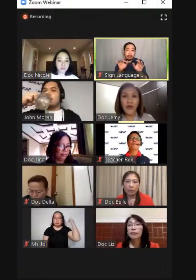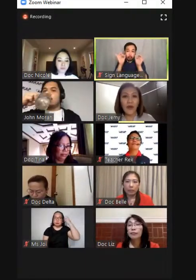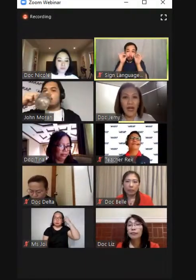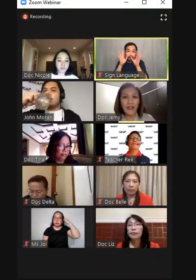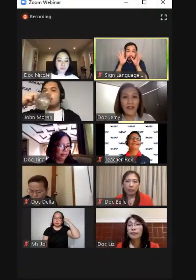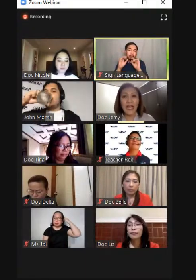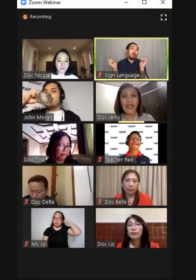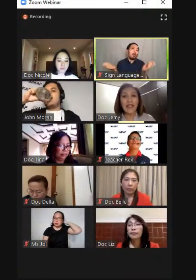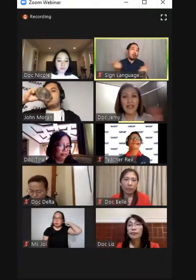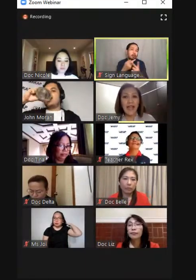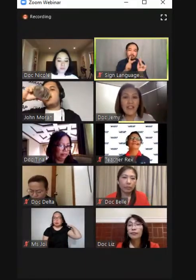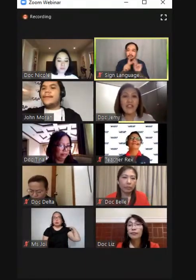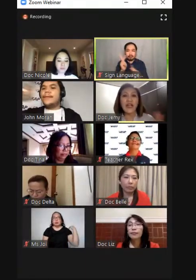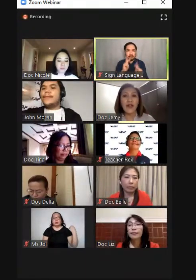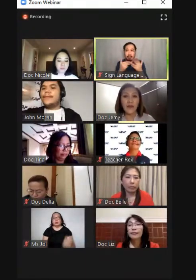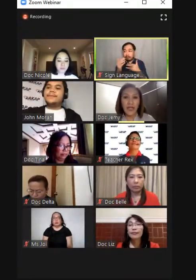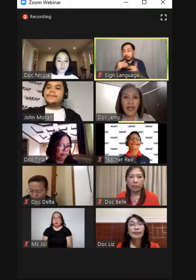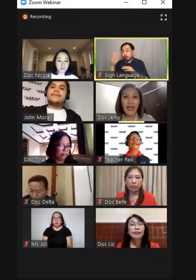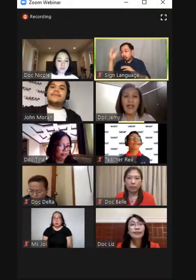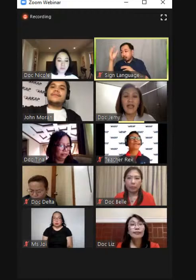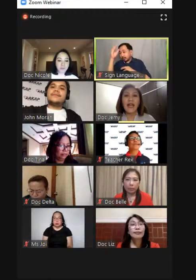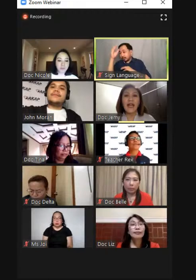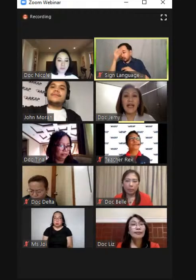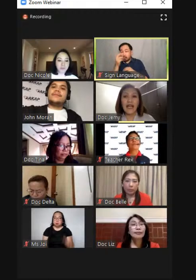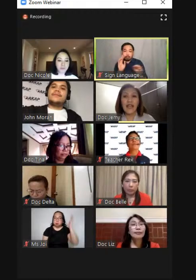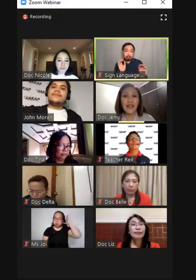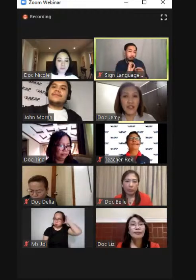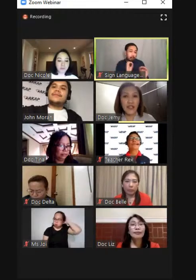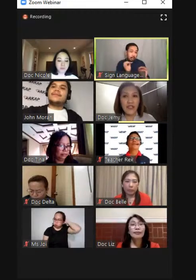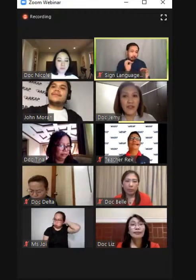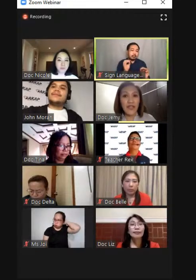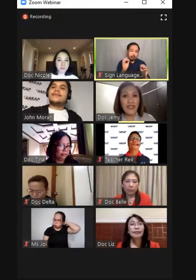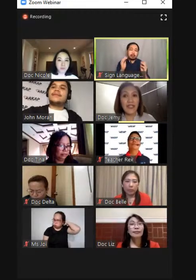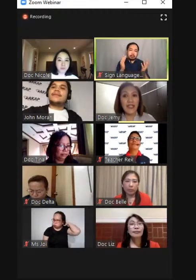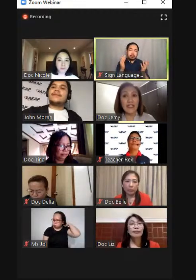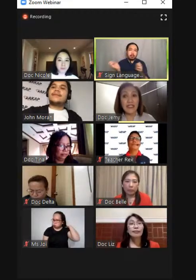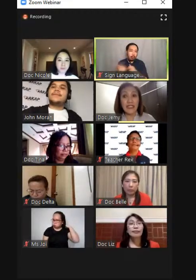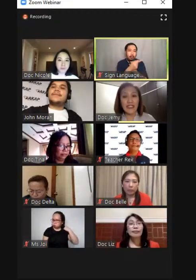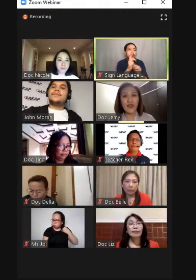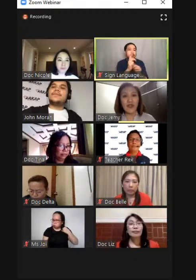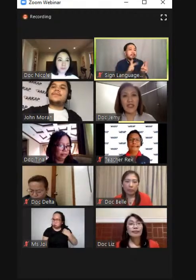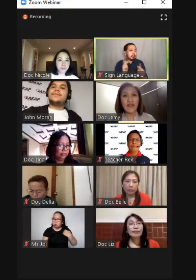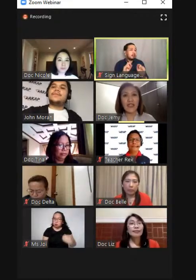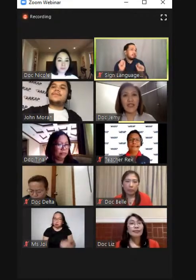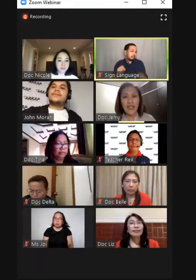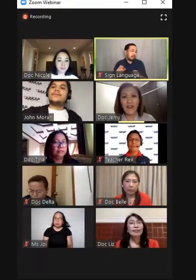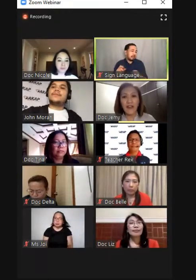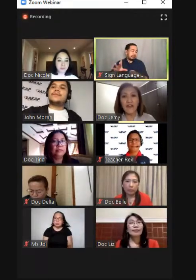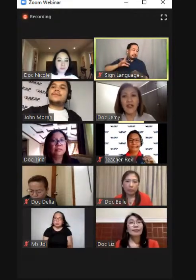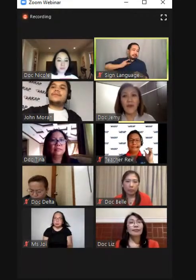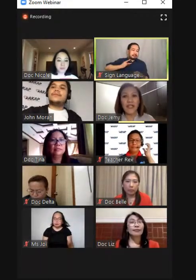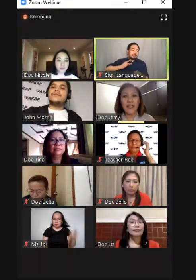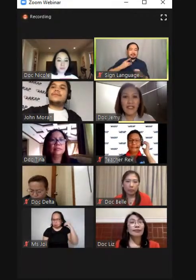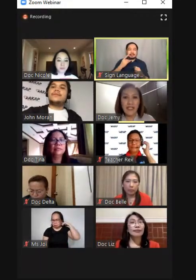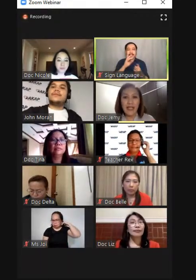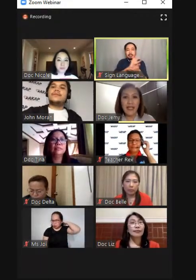When kahit na may cancer ka or wala, you're at risk of getting that. So even if